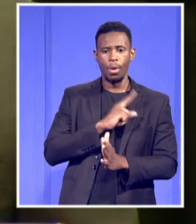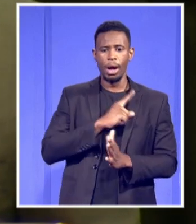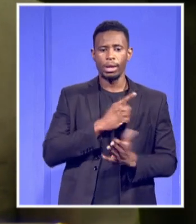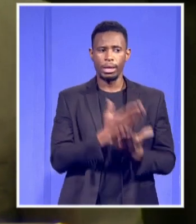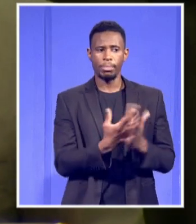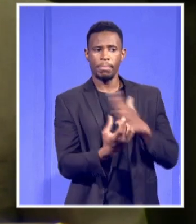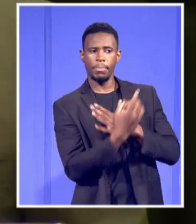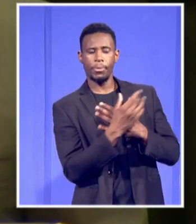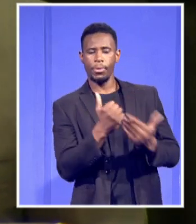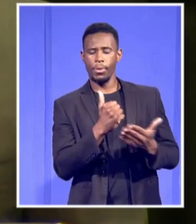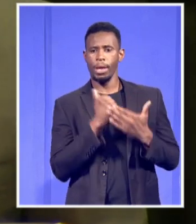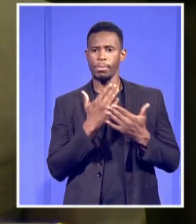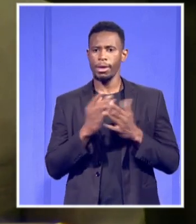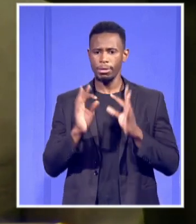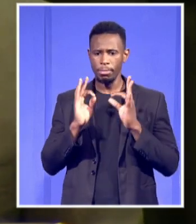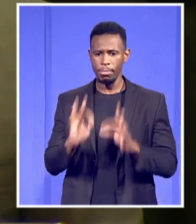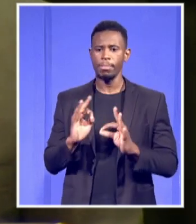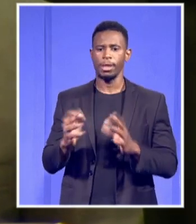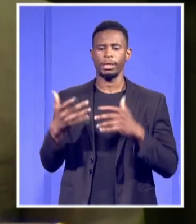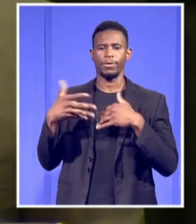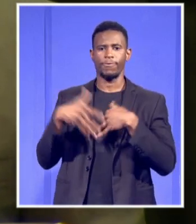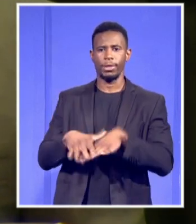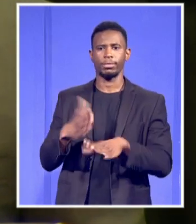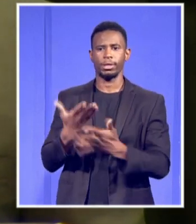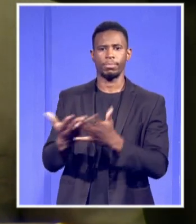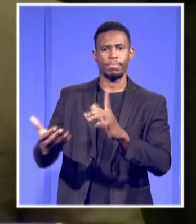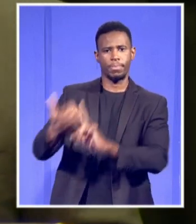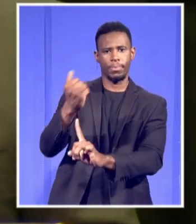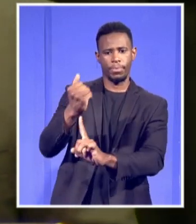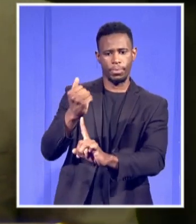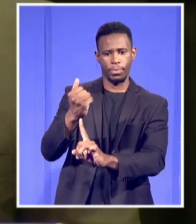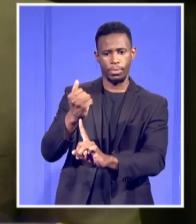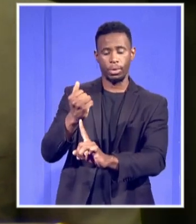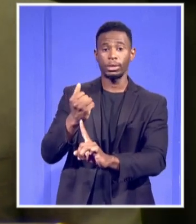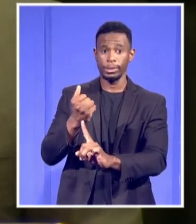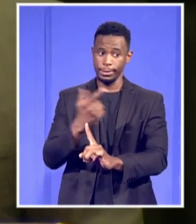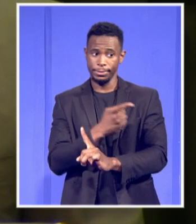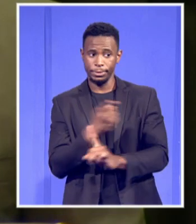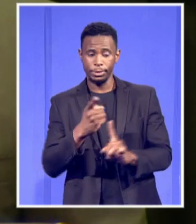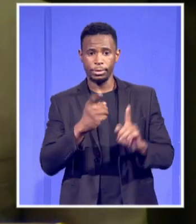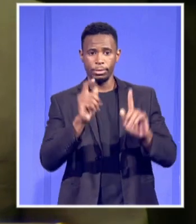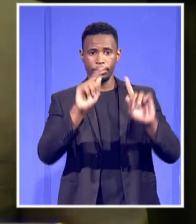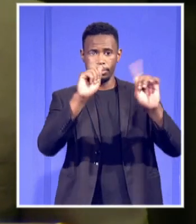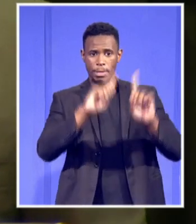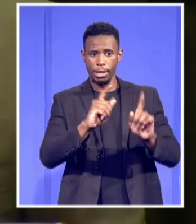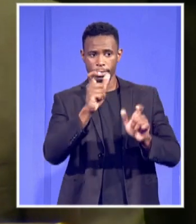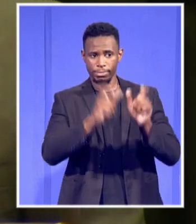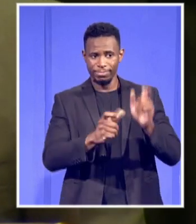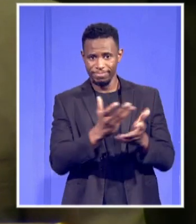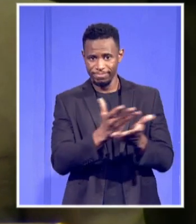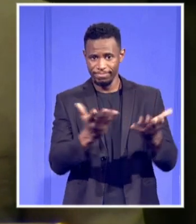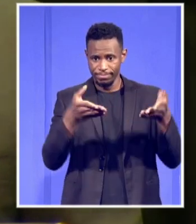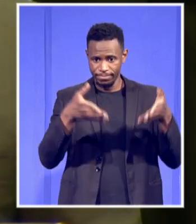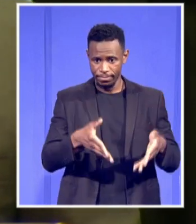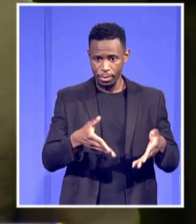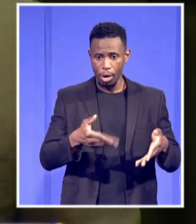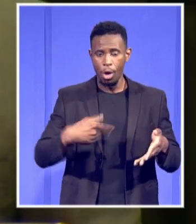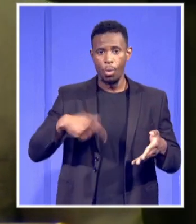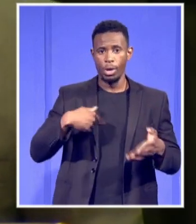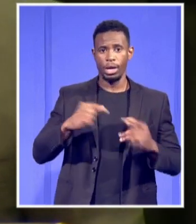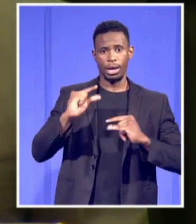for effective implementation. In conclusion, Your Excellencies, Ghana is committed to this